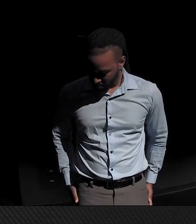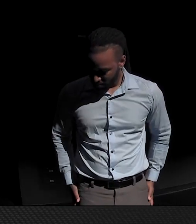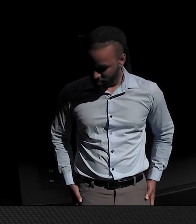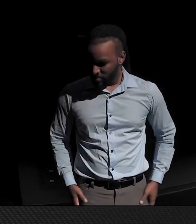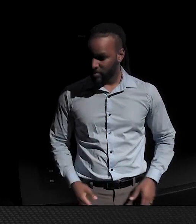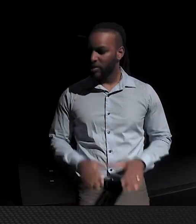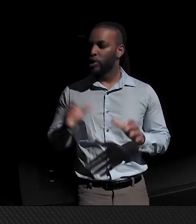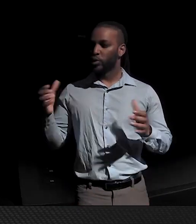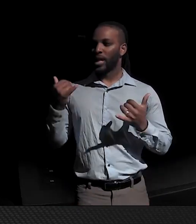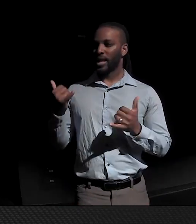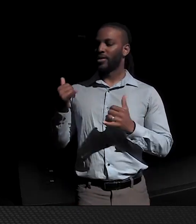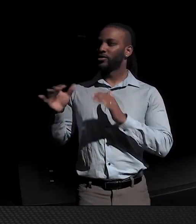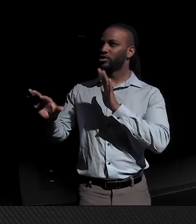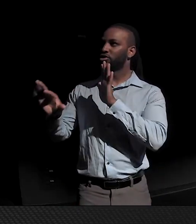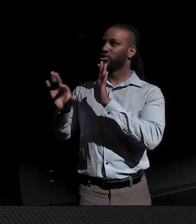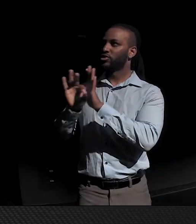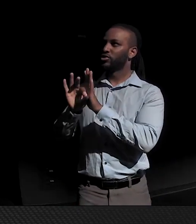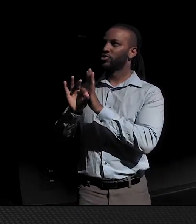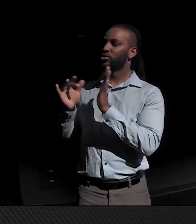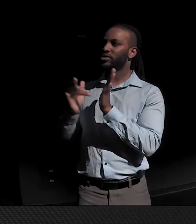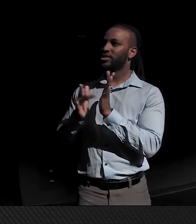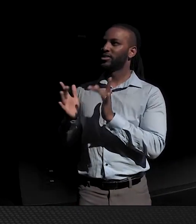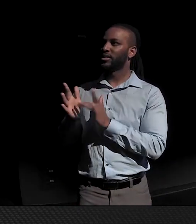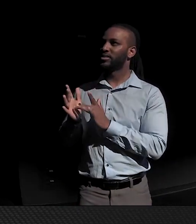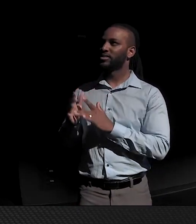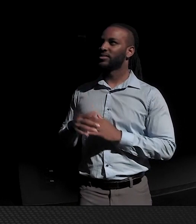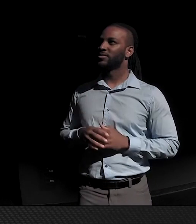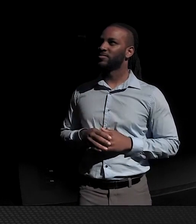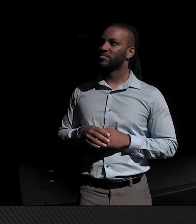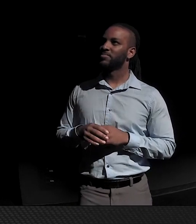Let's do that now. Let's choose Jesus.